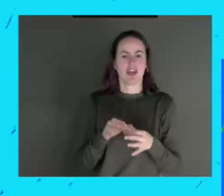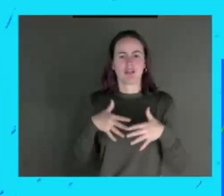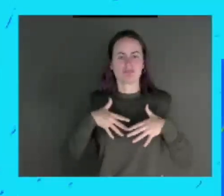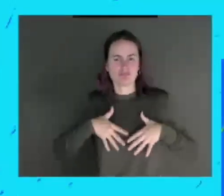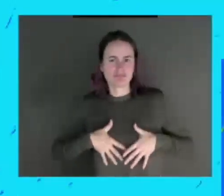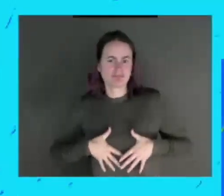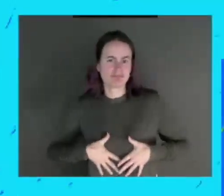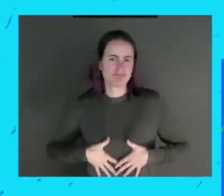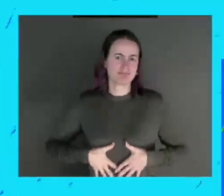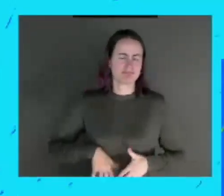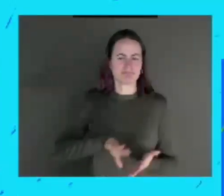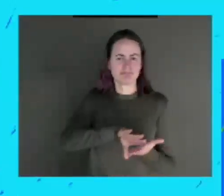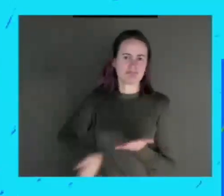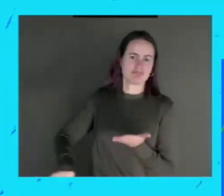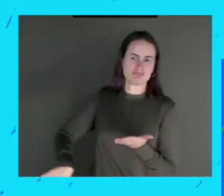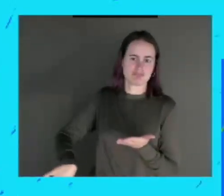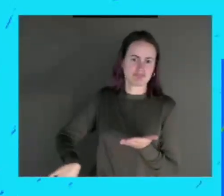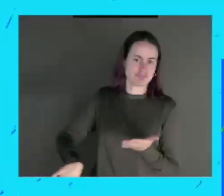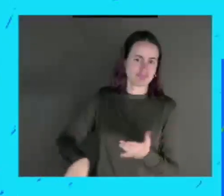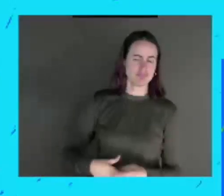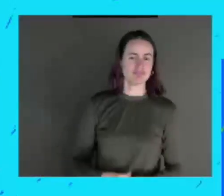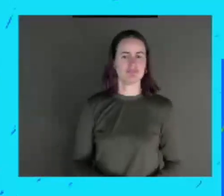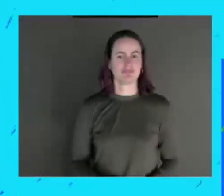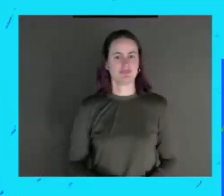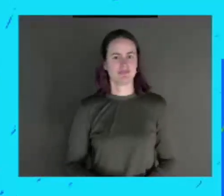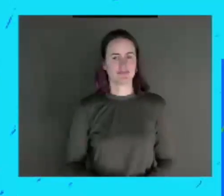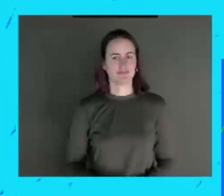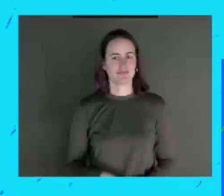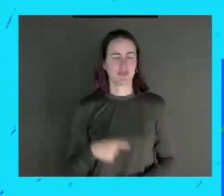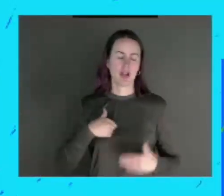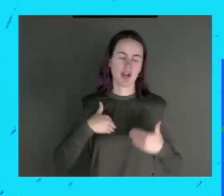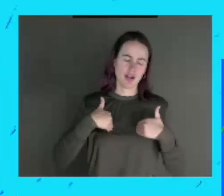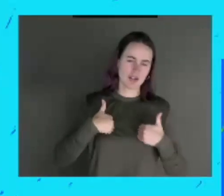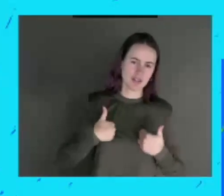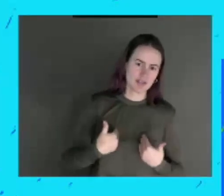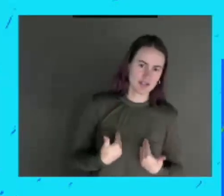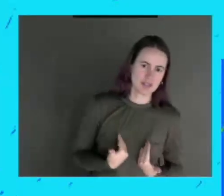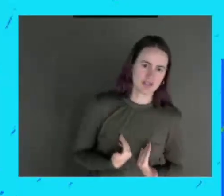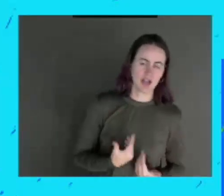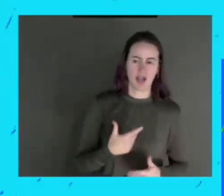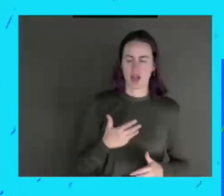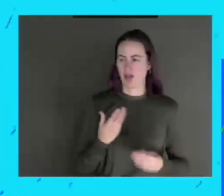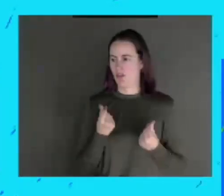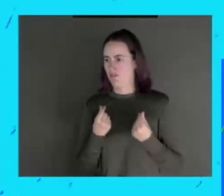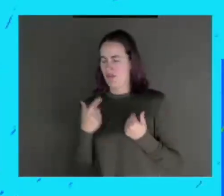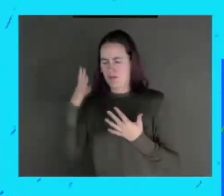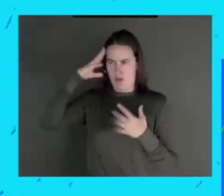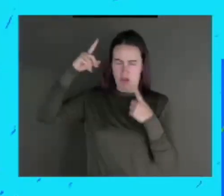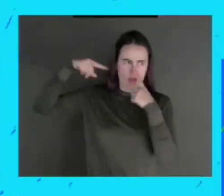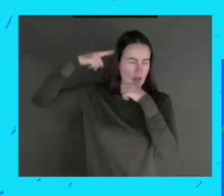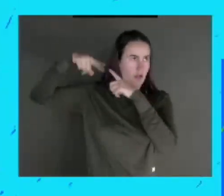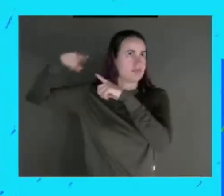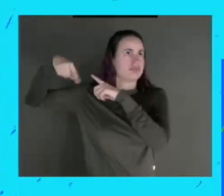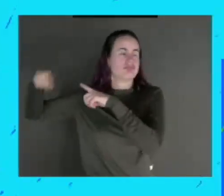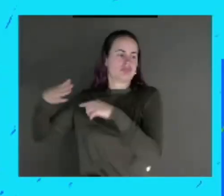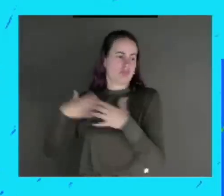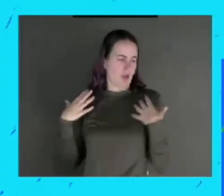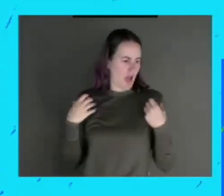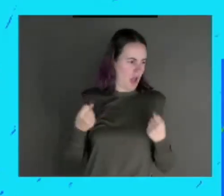I'm really getting tired, not being in control of me, of my thoughts, of my health, of everything I